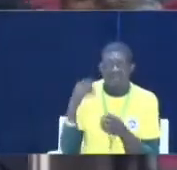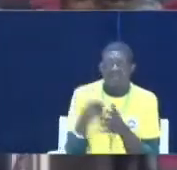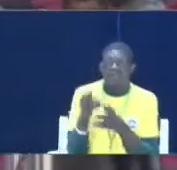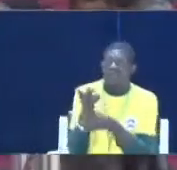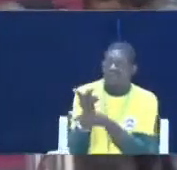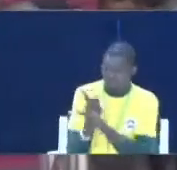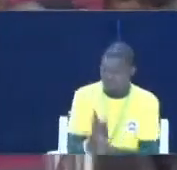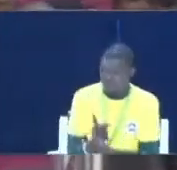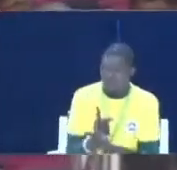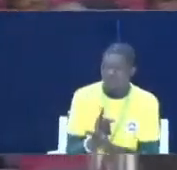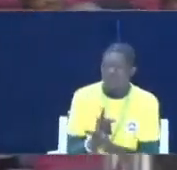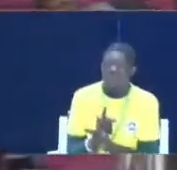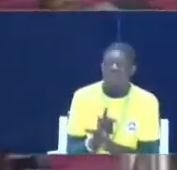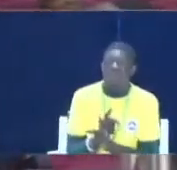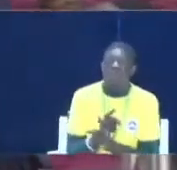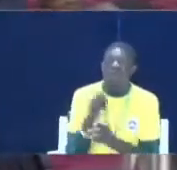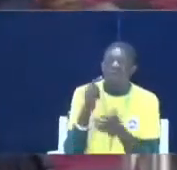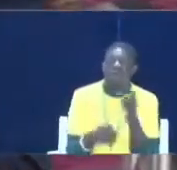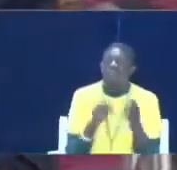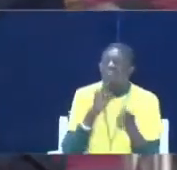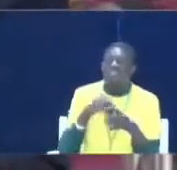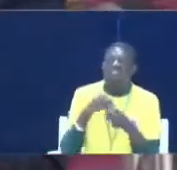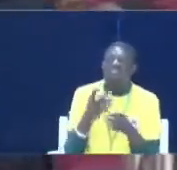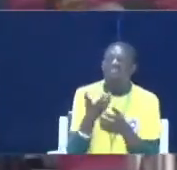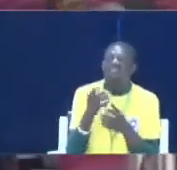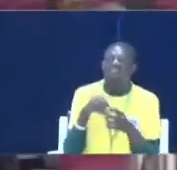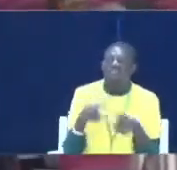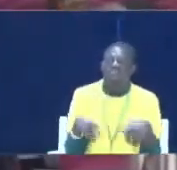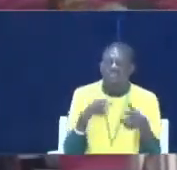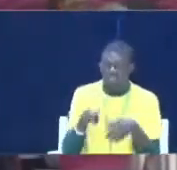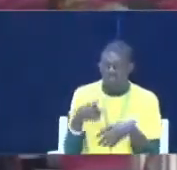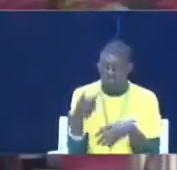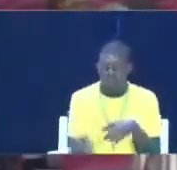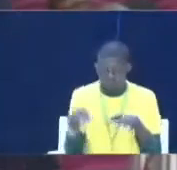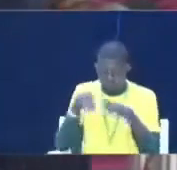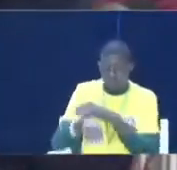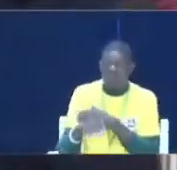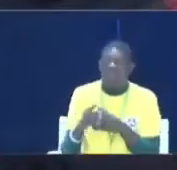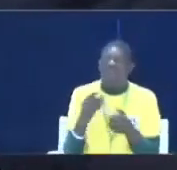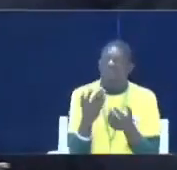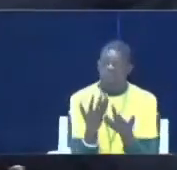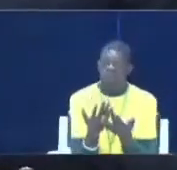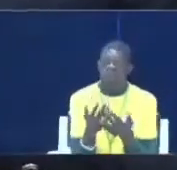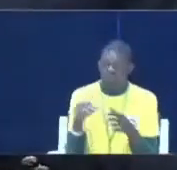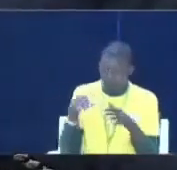borrowed. What is that thing in your life that has fallen to the ground and is sinking?